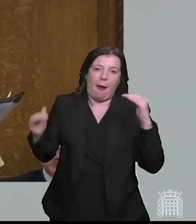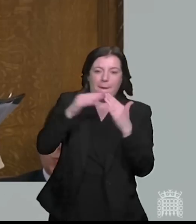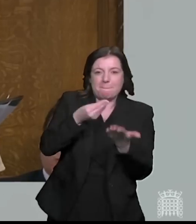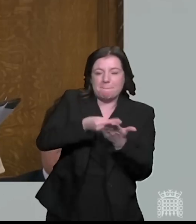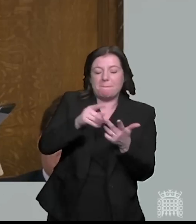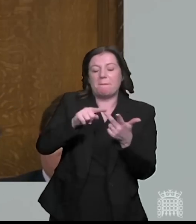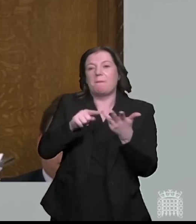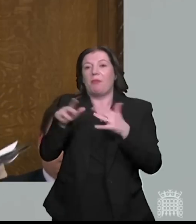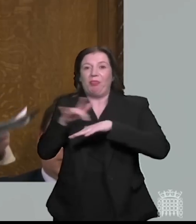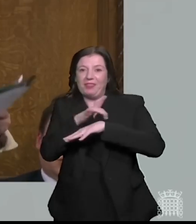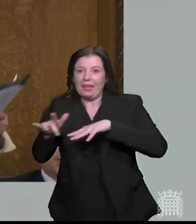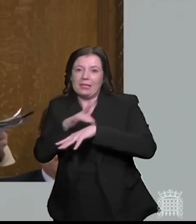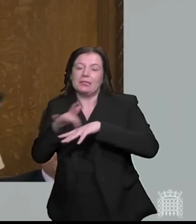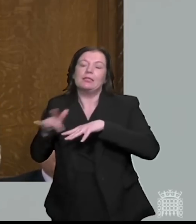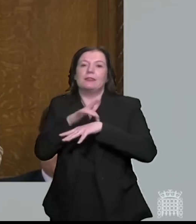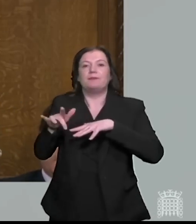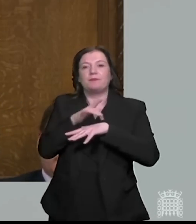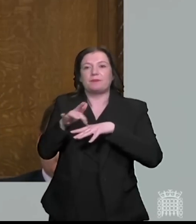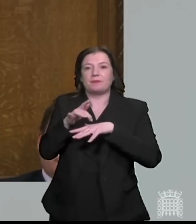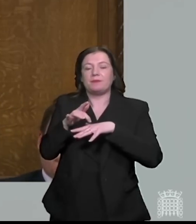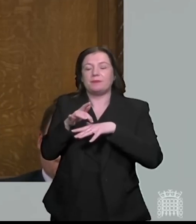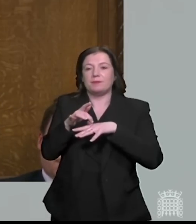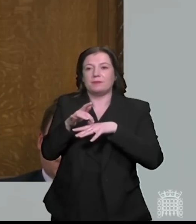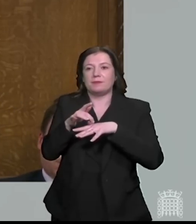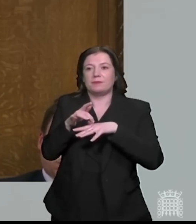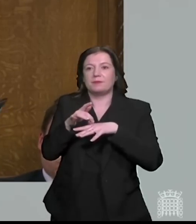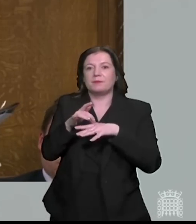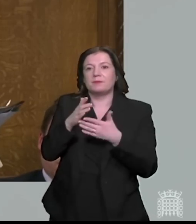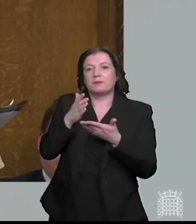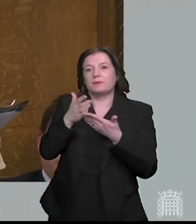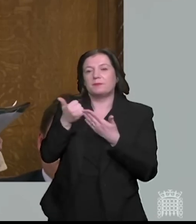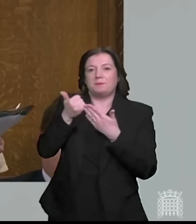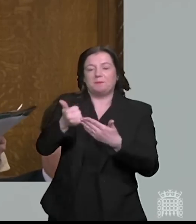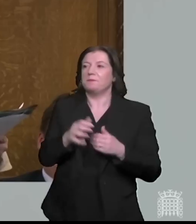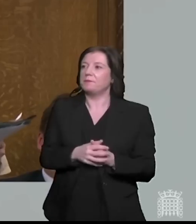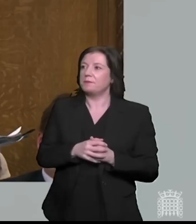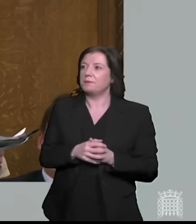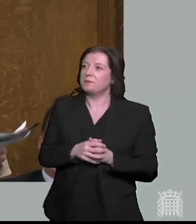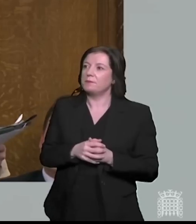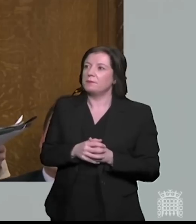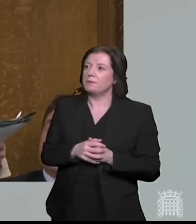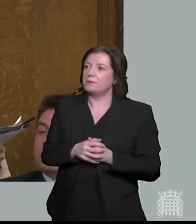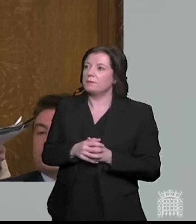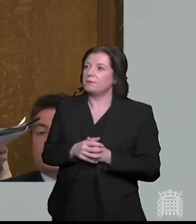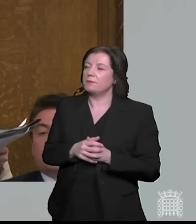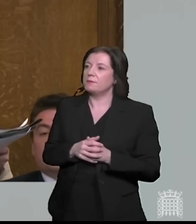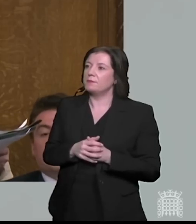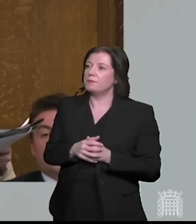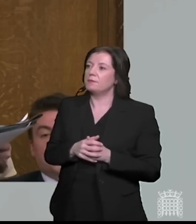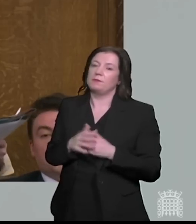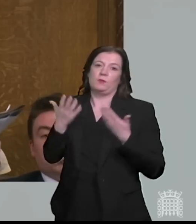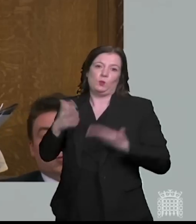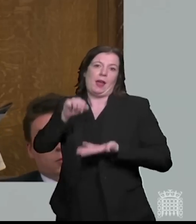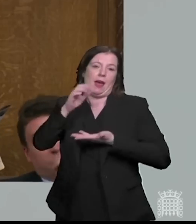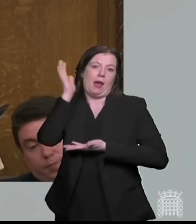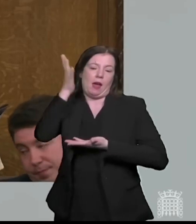Malvern theatres, and for our childcare providers and our nurseries. I think there's a lot of very good news